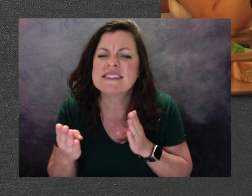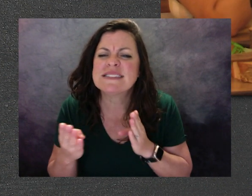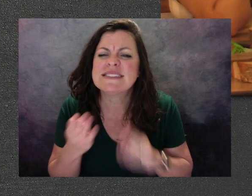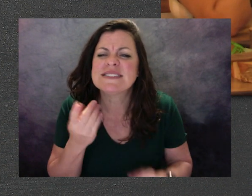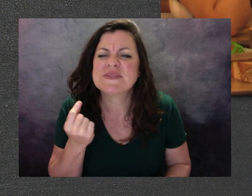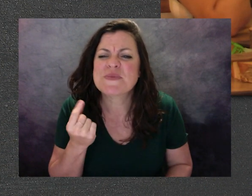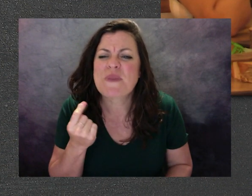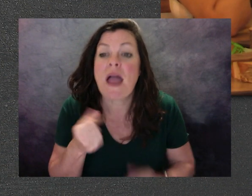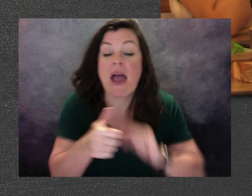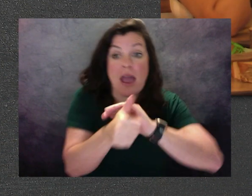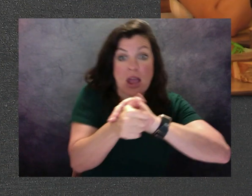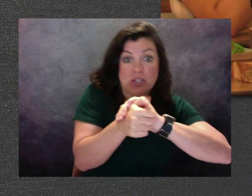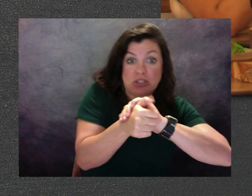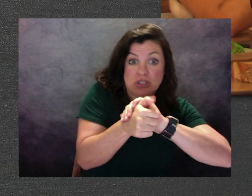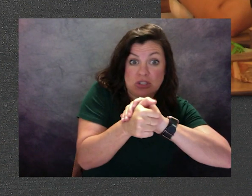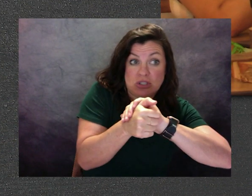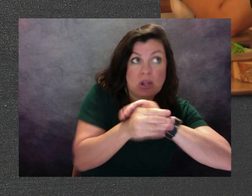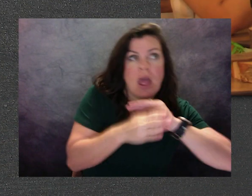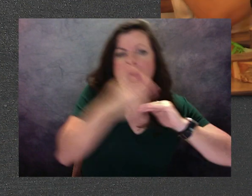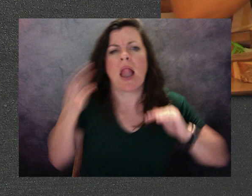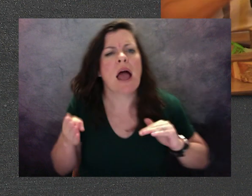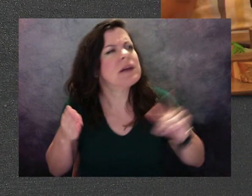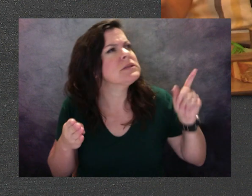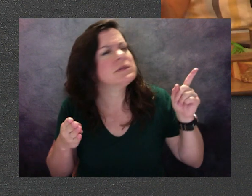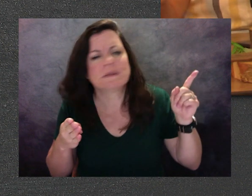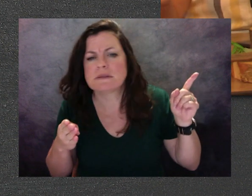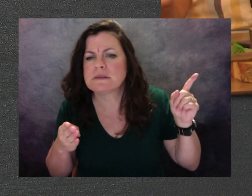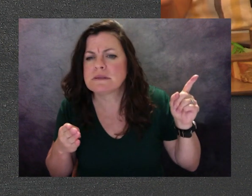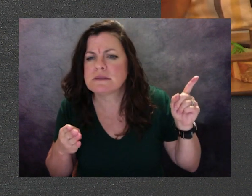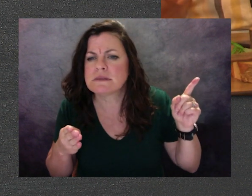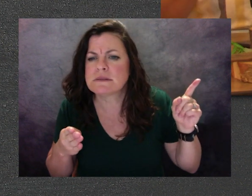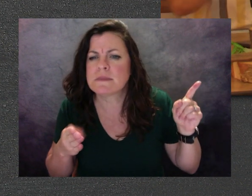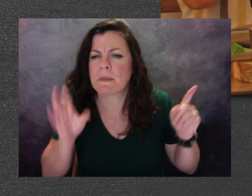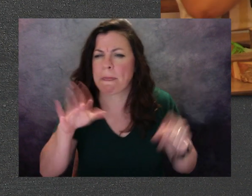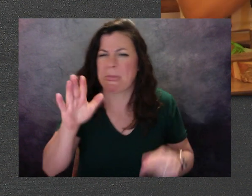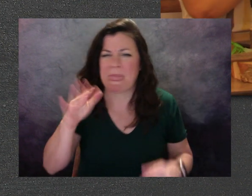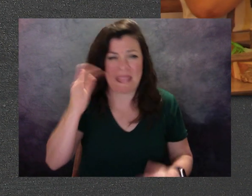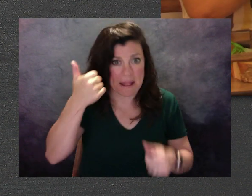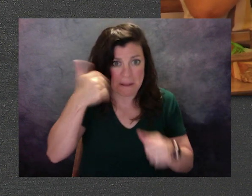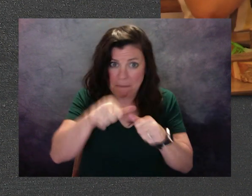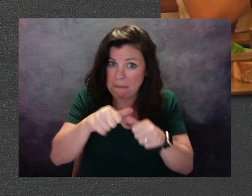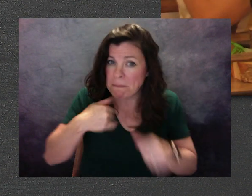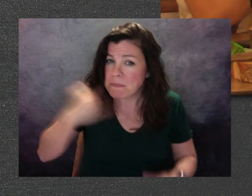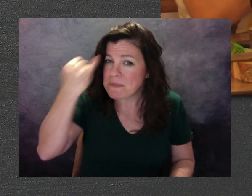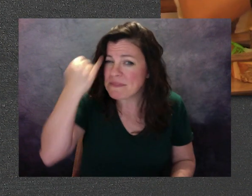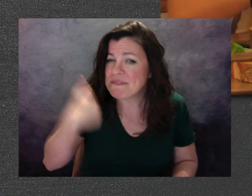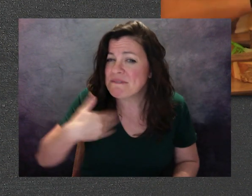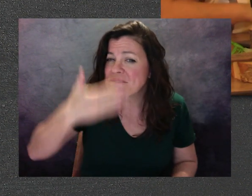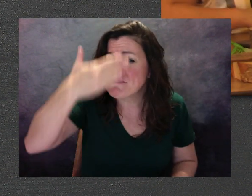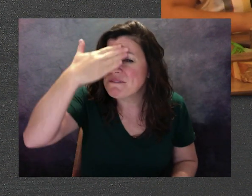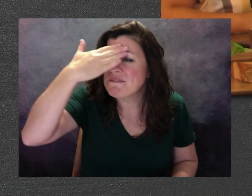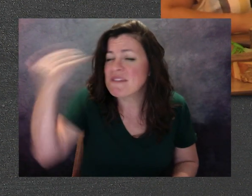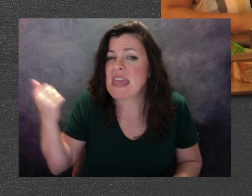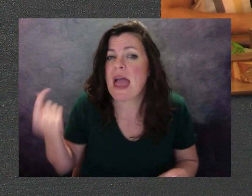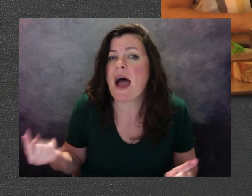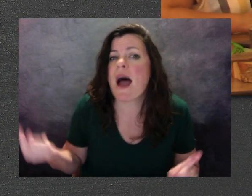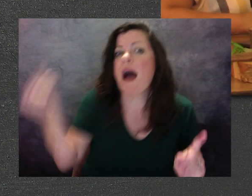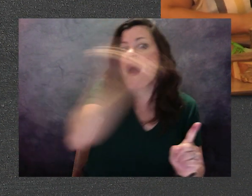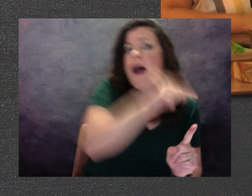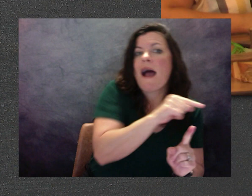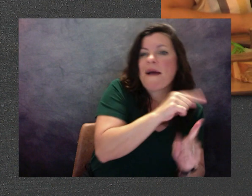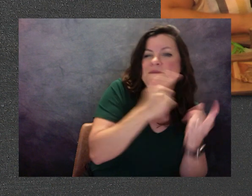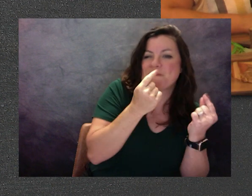Remember that trick I taught you? If you ever forget, you can always go where? Back to the beginning. Okay.